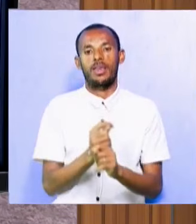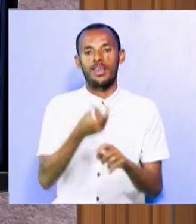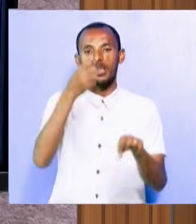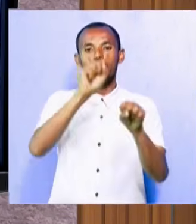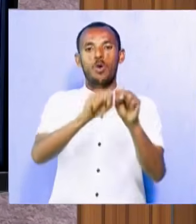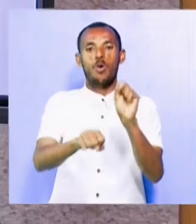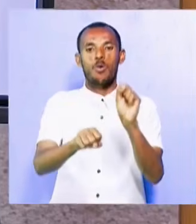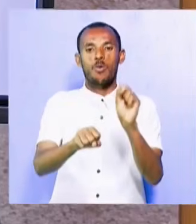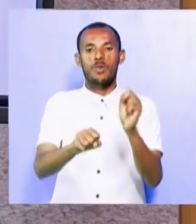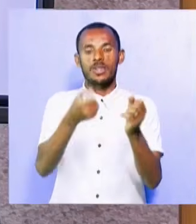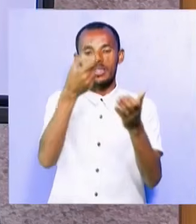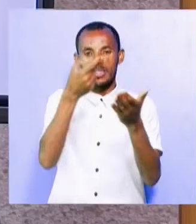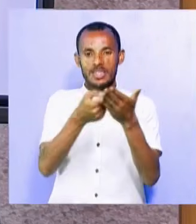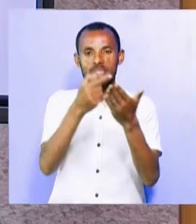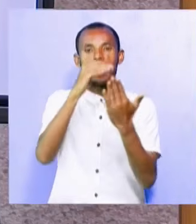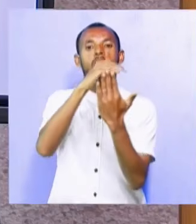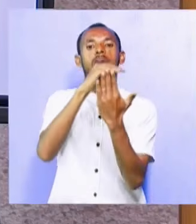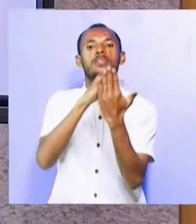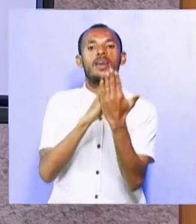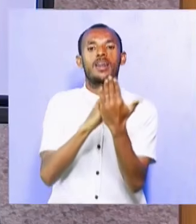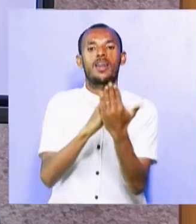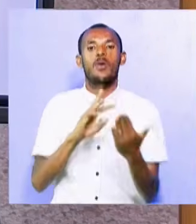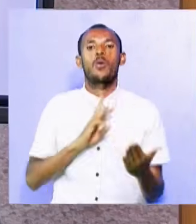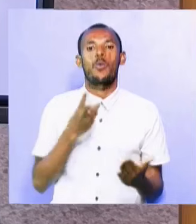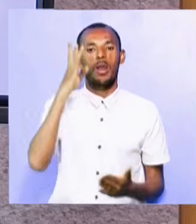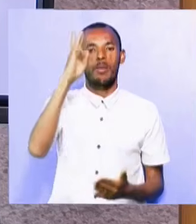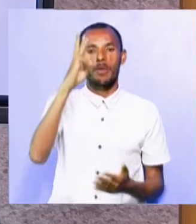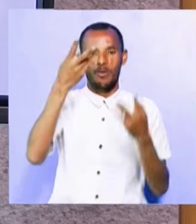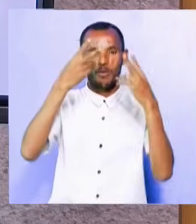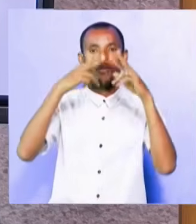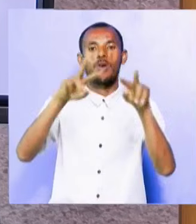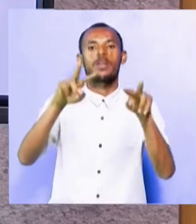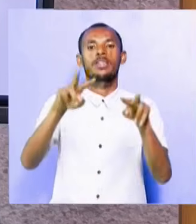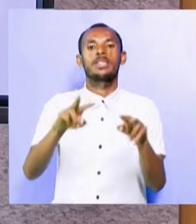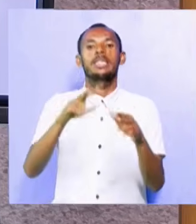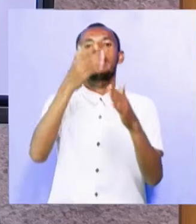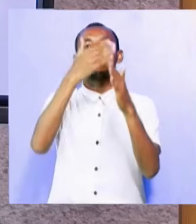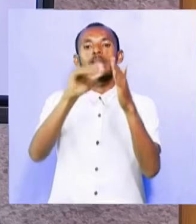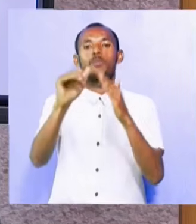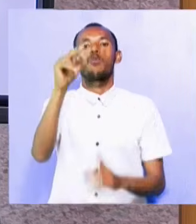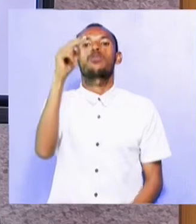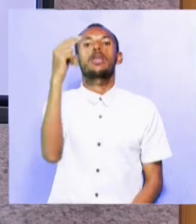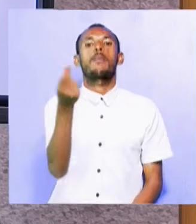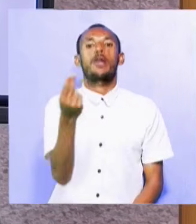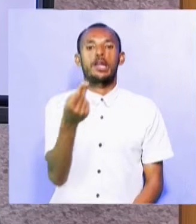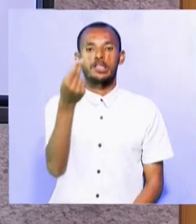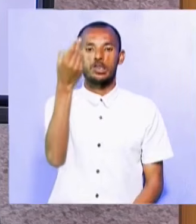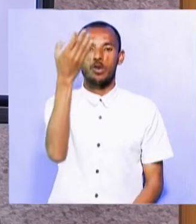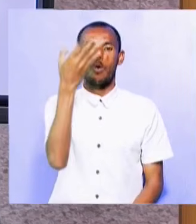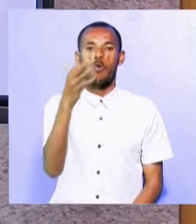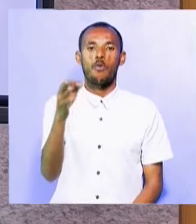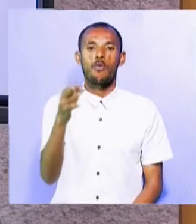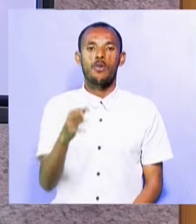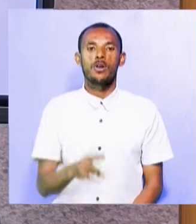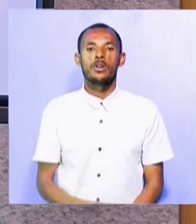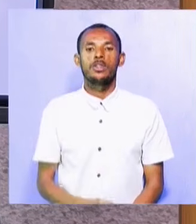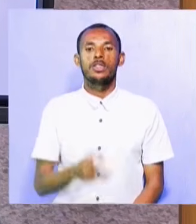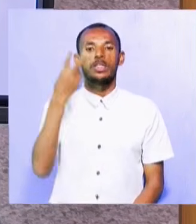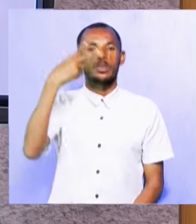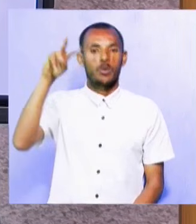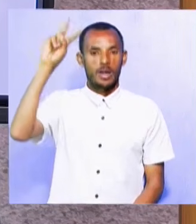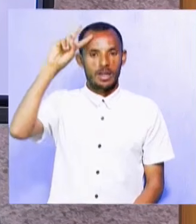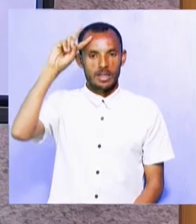So in this lesson, we will be focusing on some of the applications of